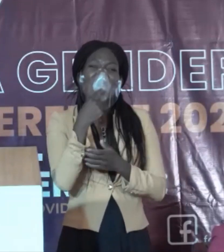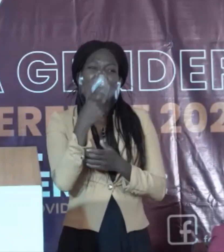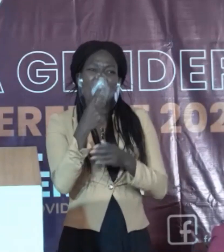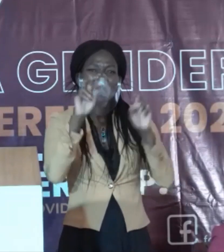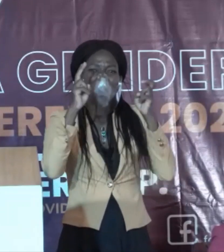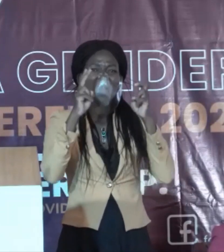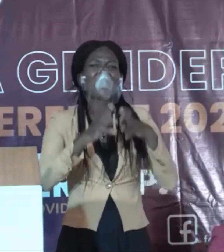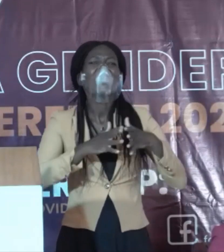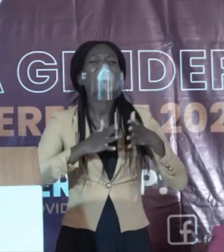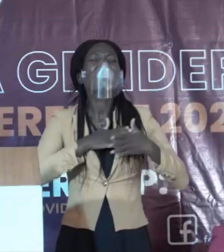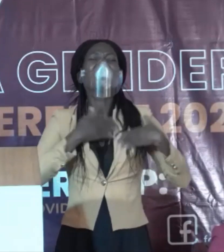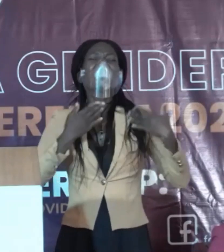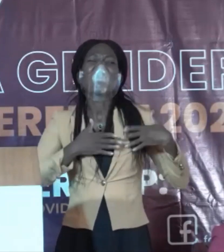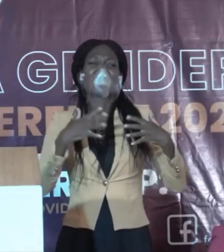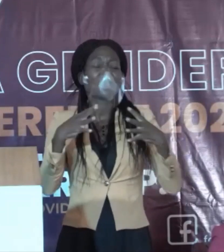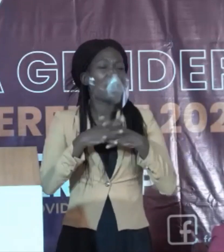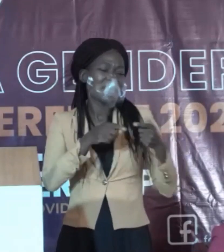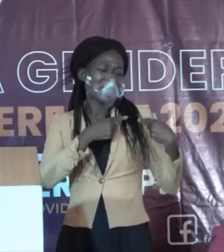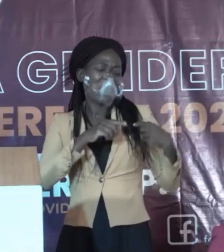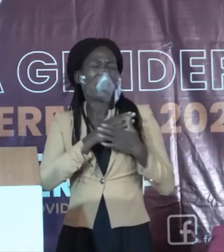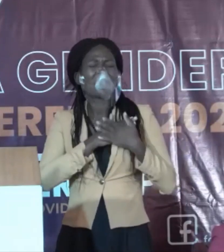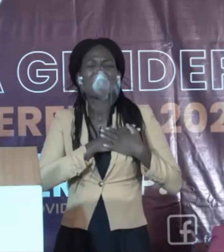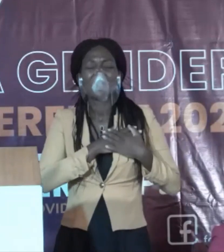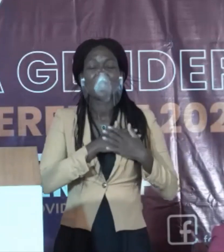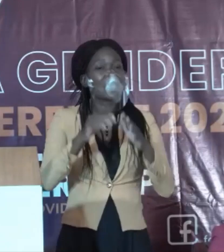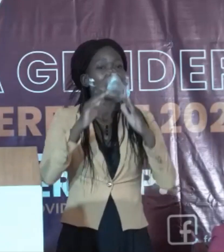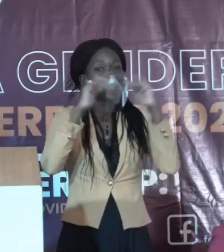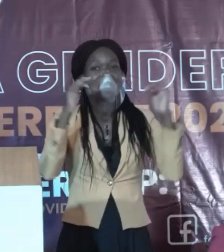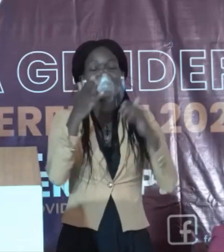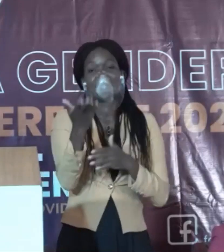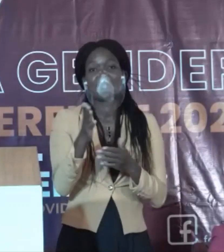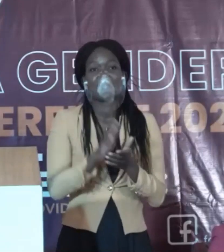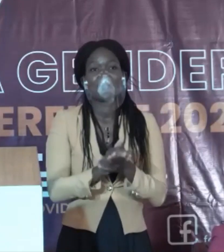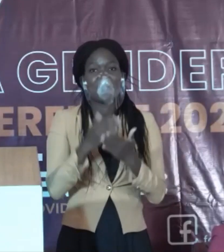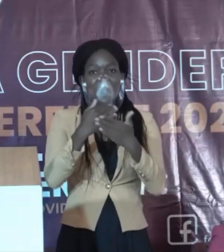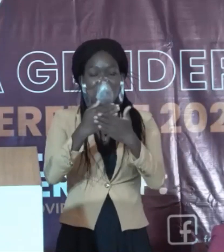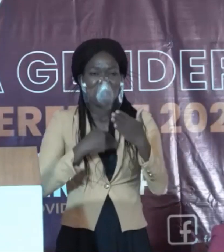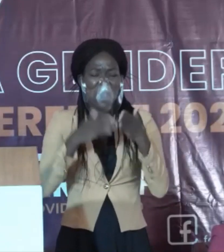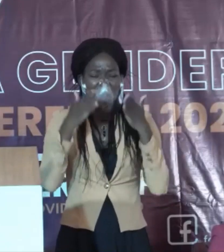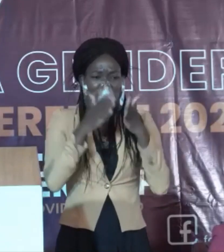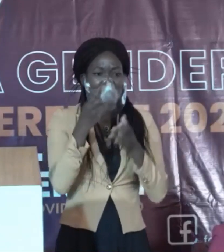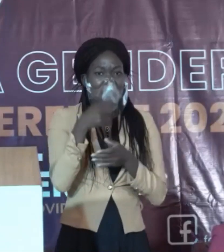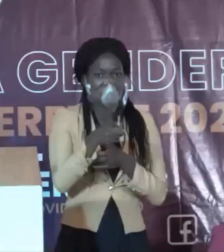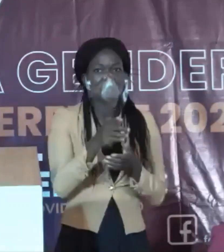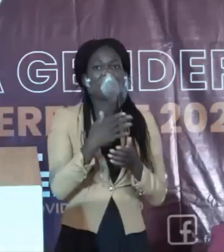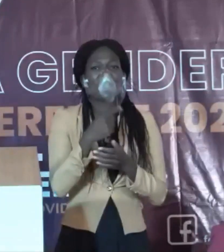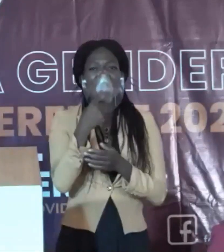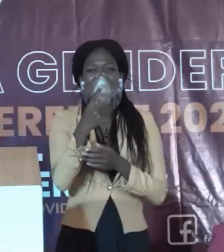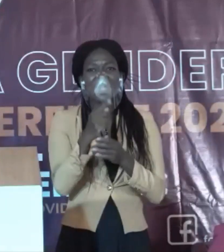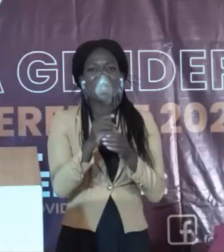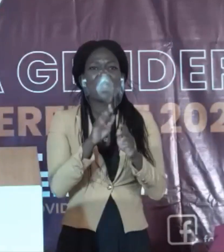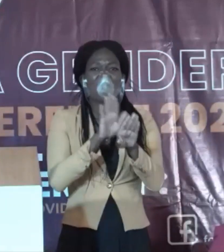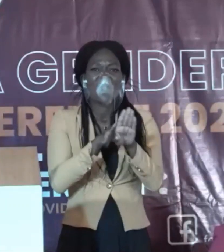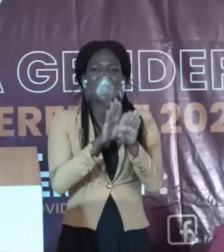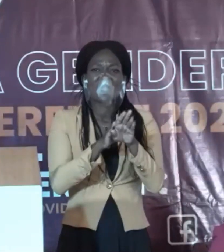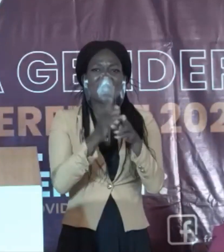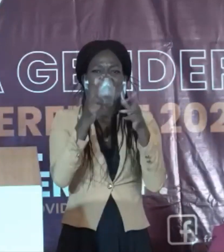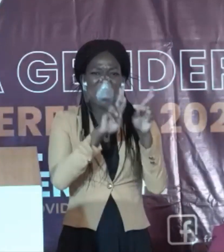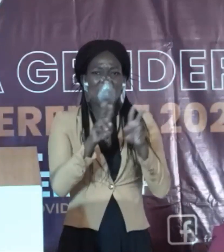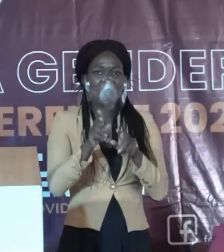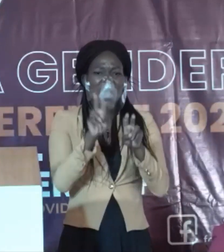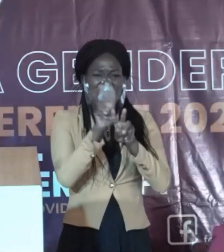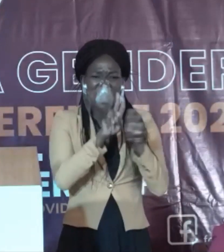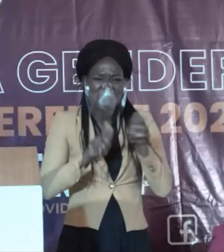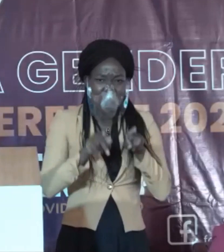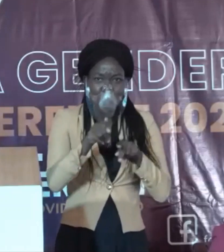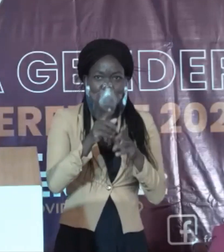equality. Before I focus on this theme, allow me to give you a quick review about the CONFIB for the